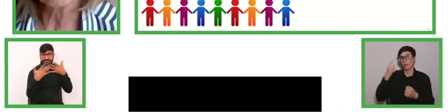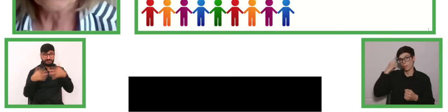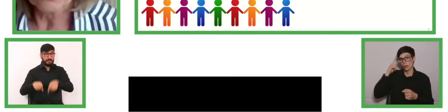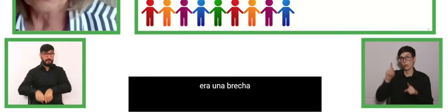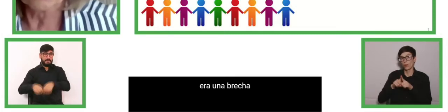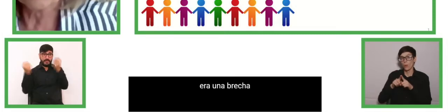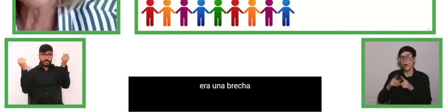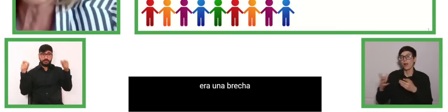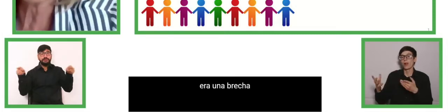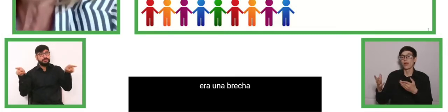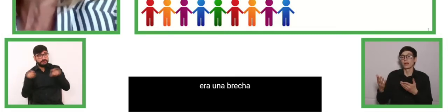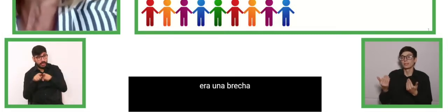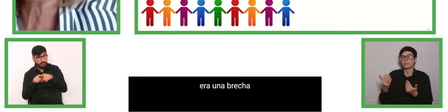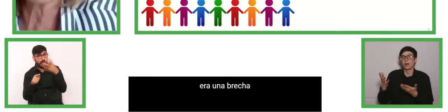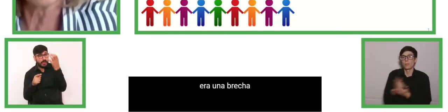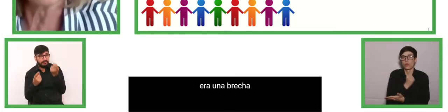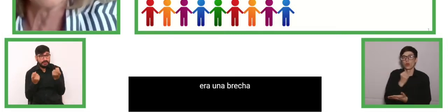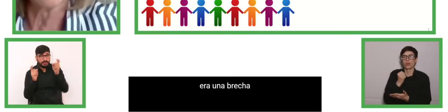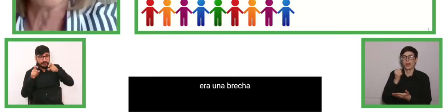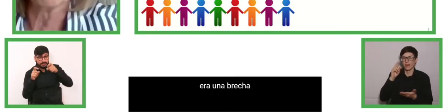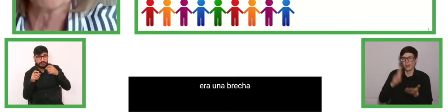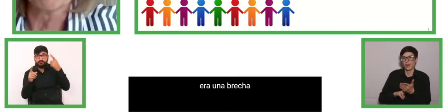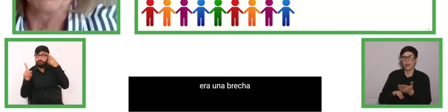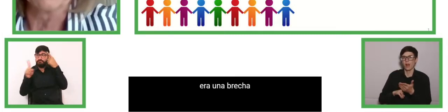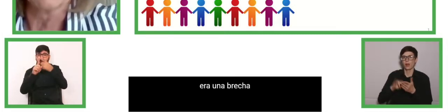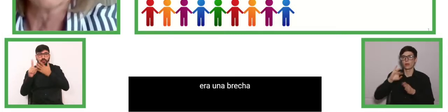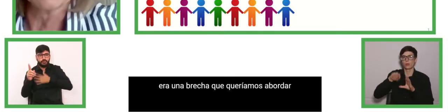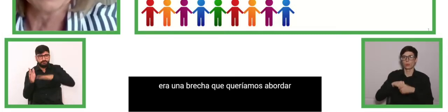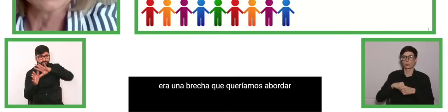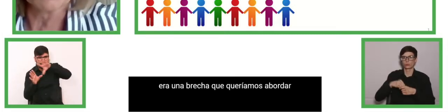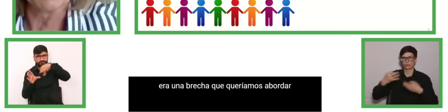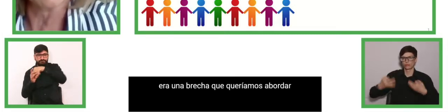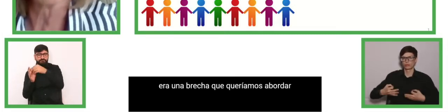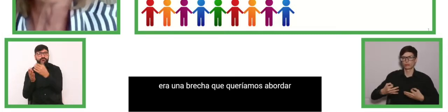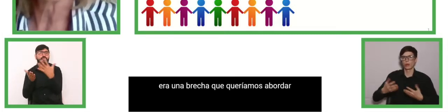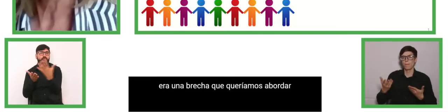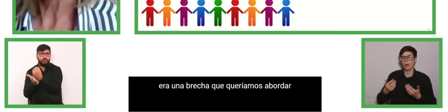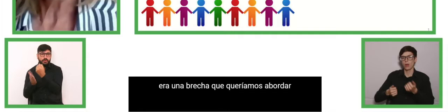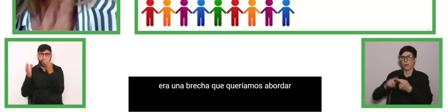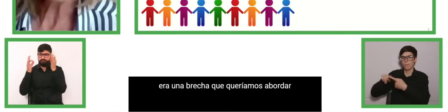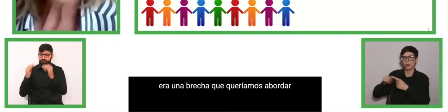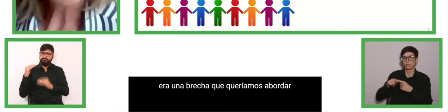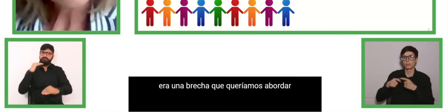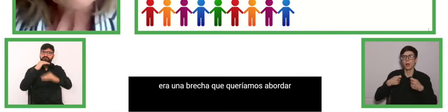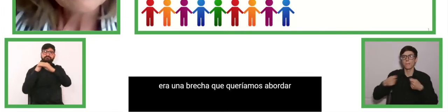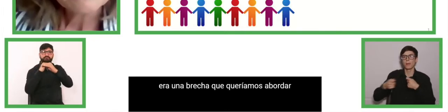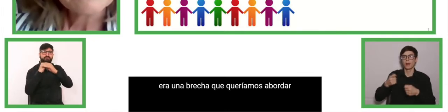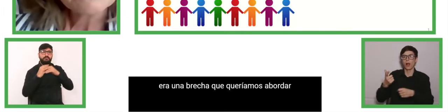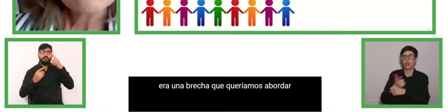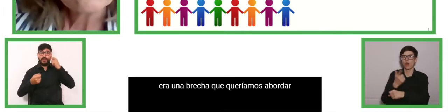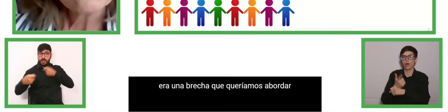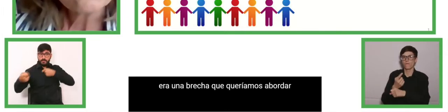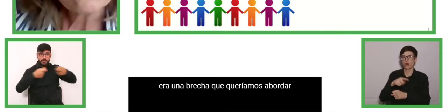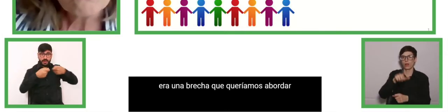through their participation in the labor market. Next, please.